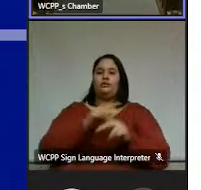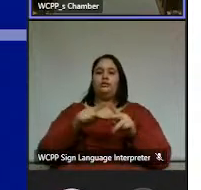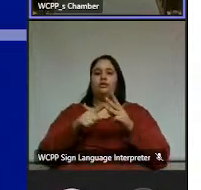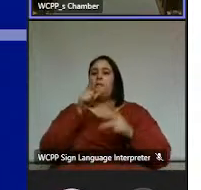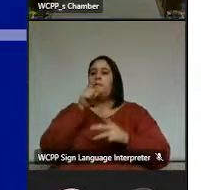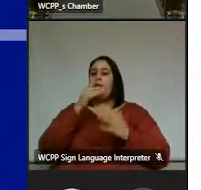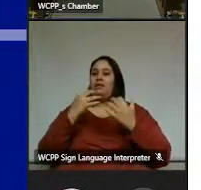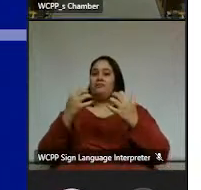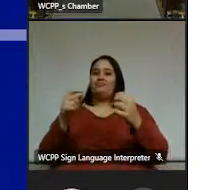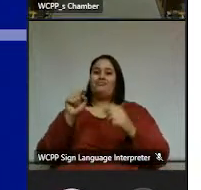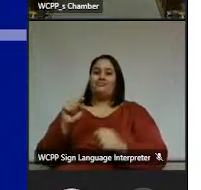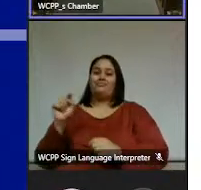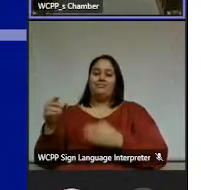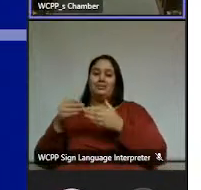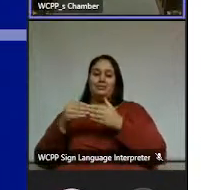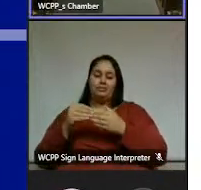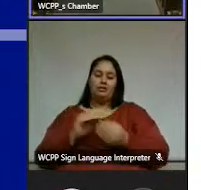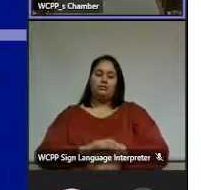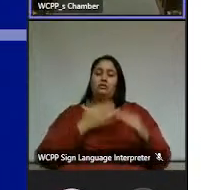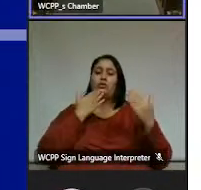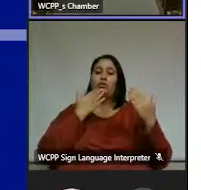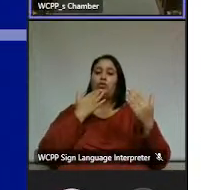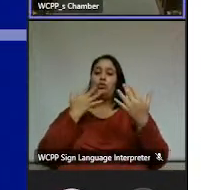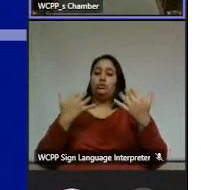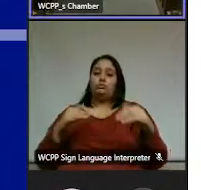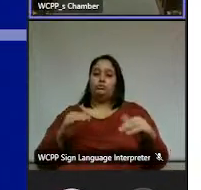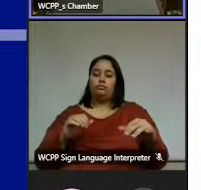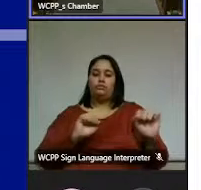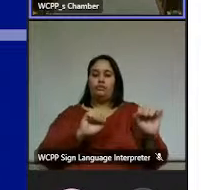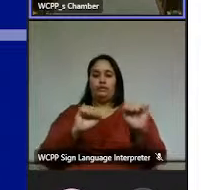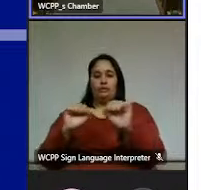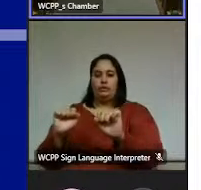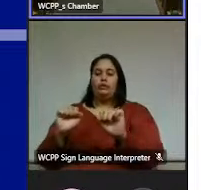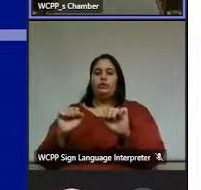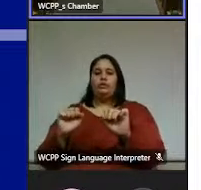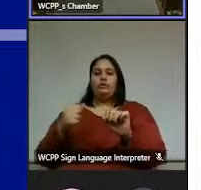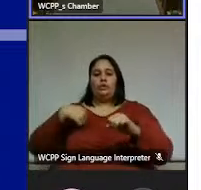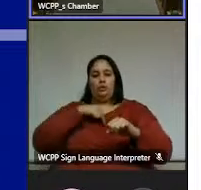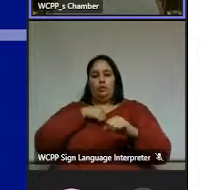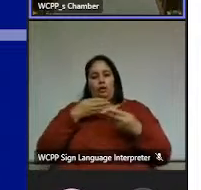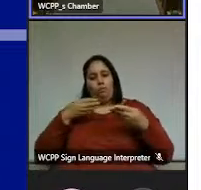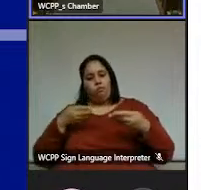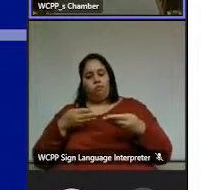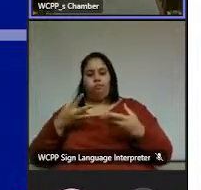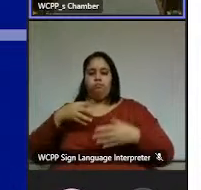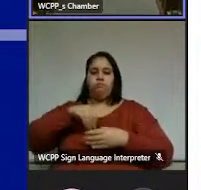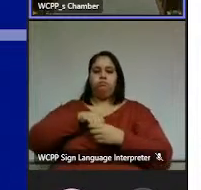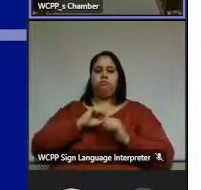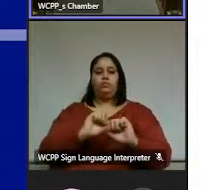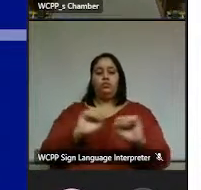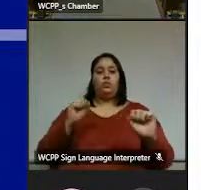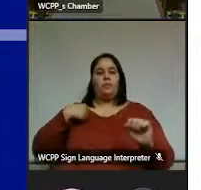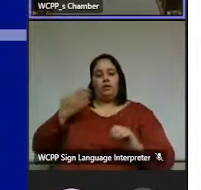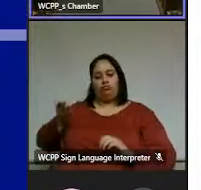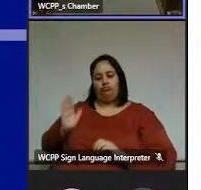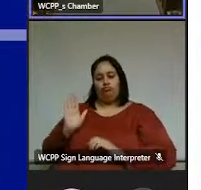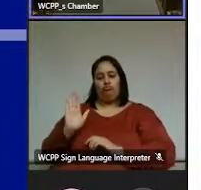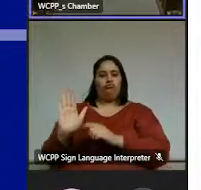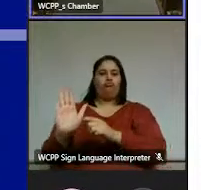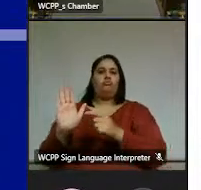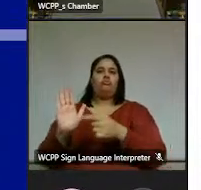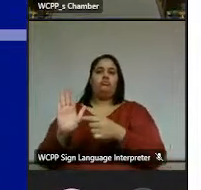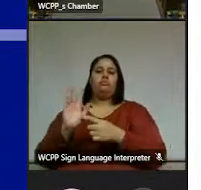public. Thank you so much for having us this evening to introduce to you the Western